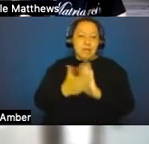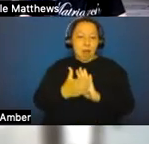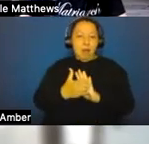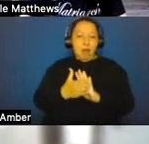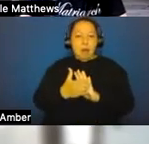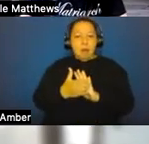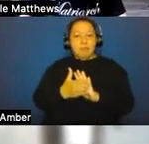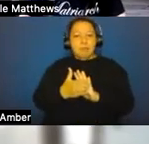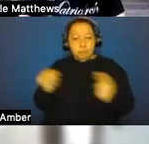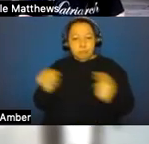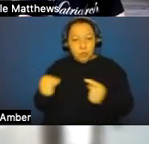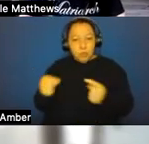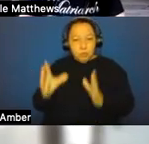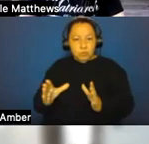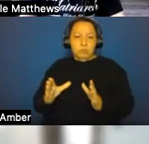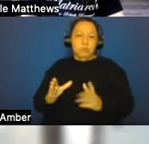simultaneously,